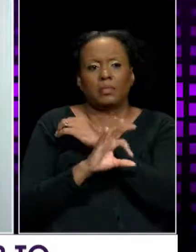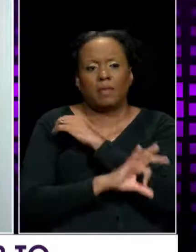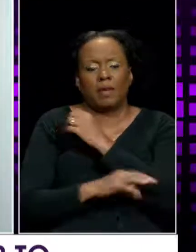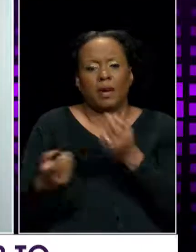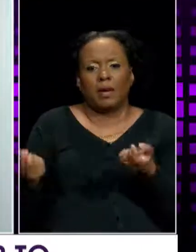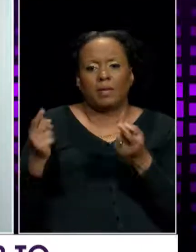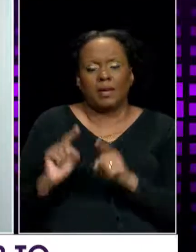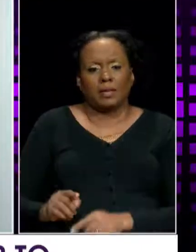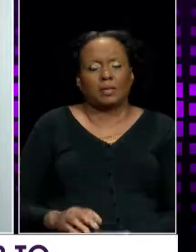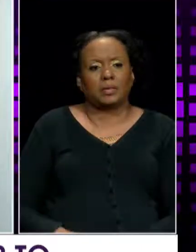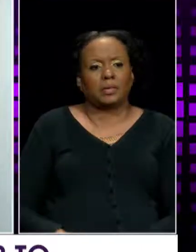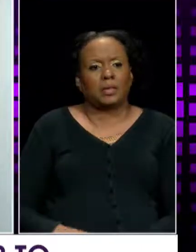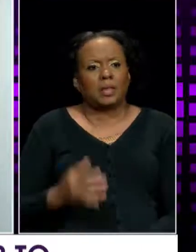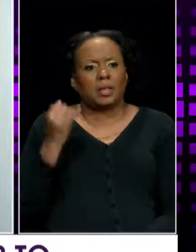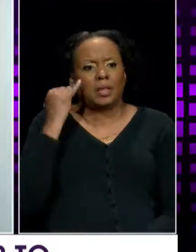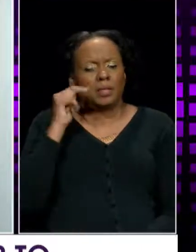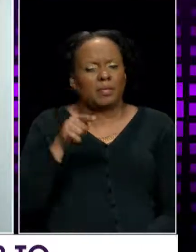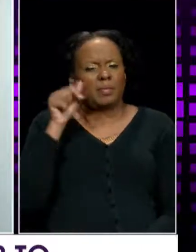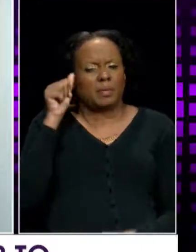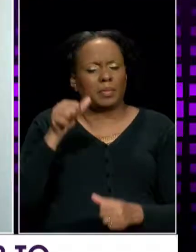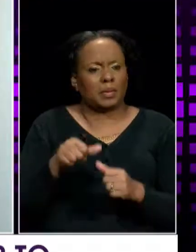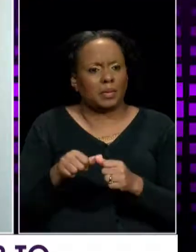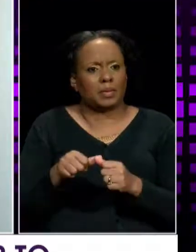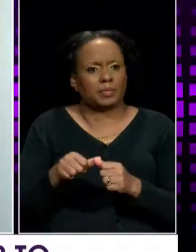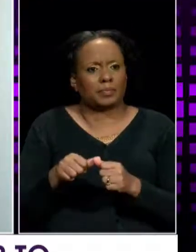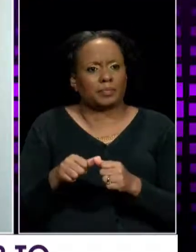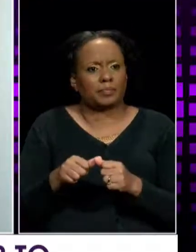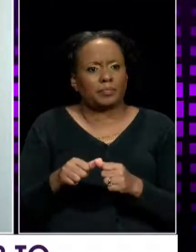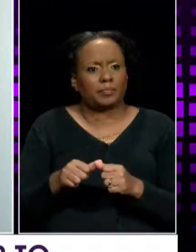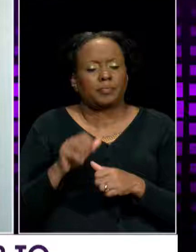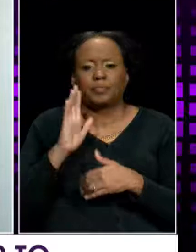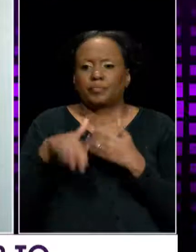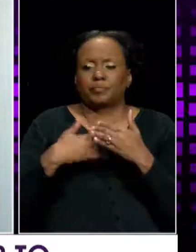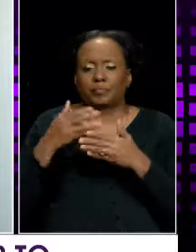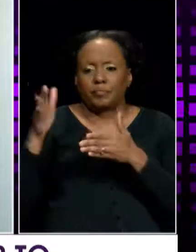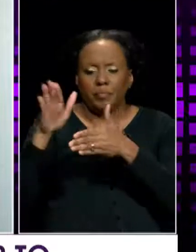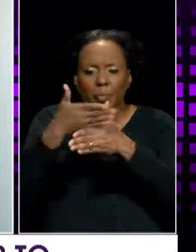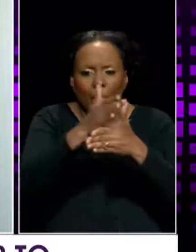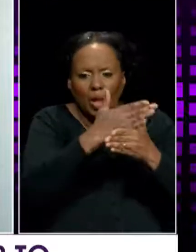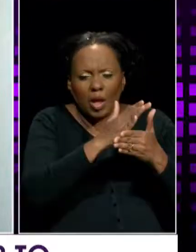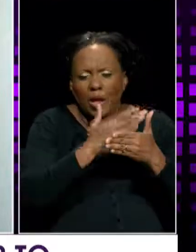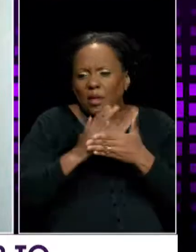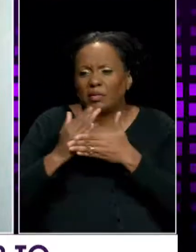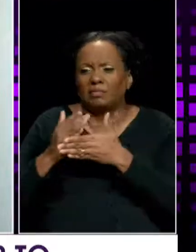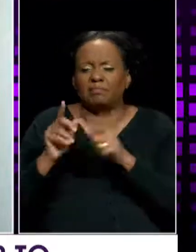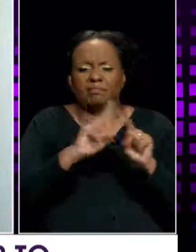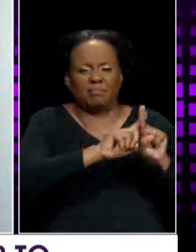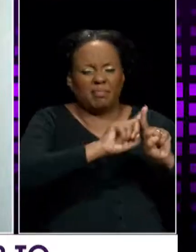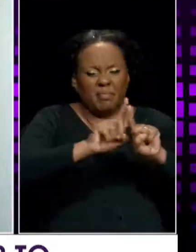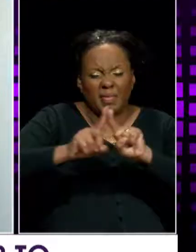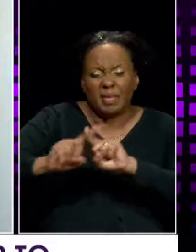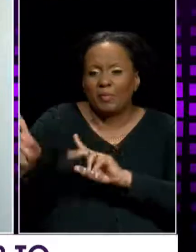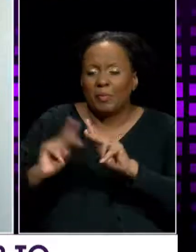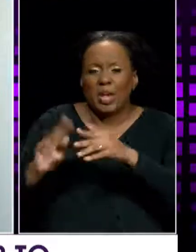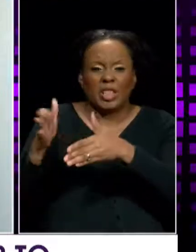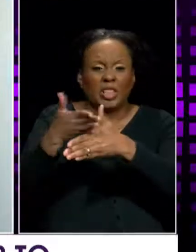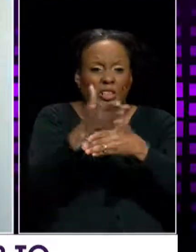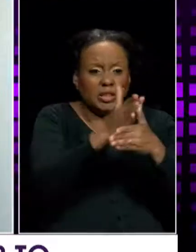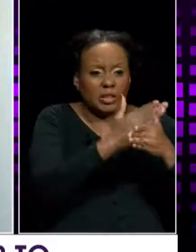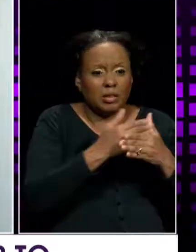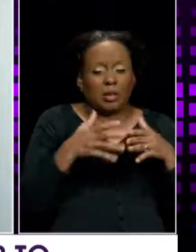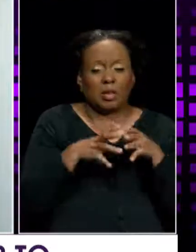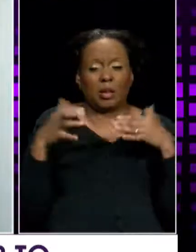And if you guys remember, that went so far. Those information, the whole, the partnerships we had with so many youth